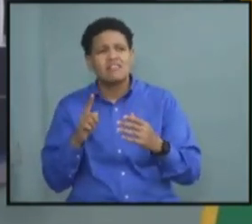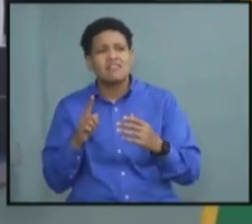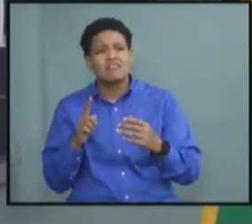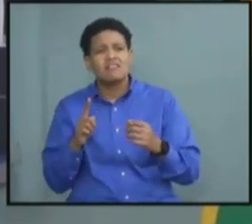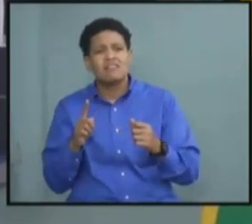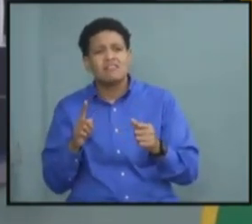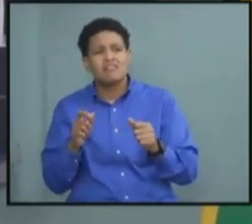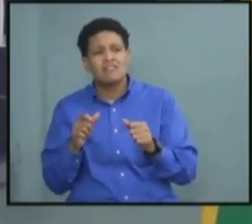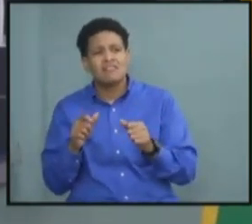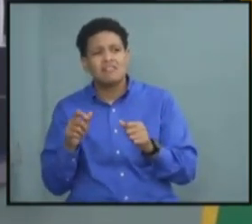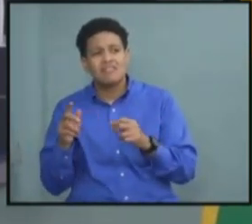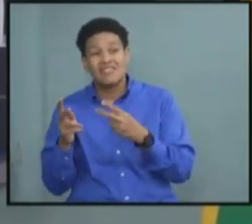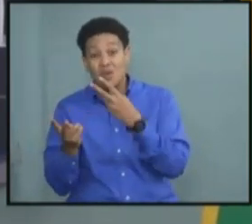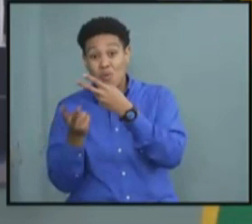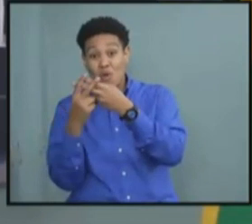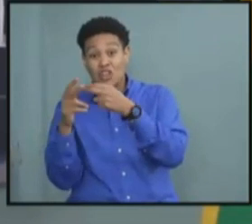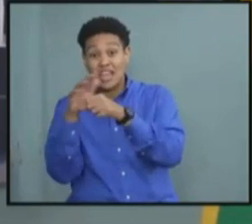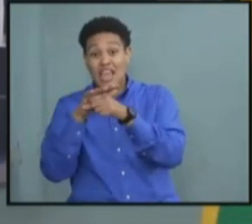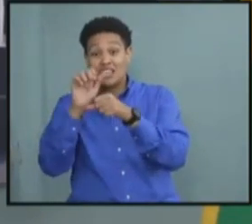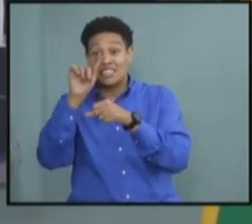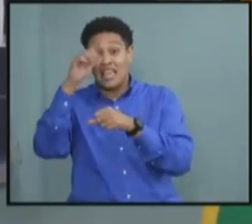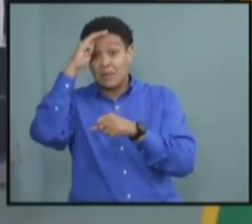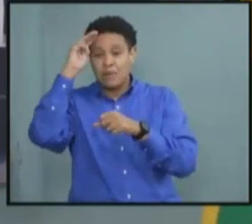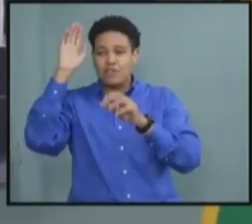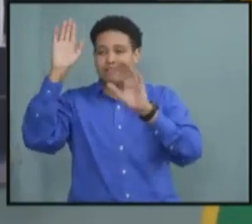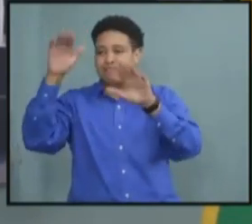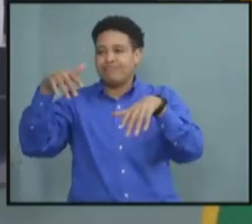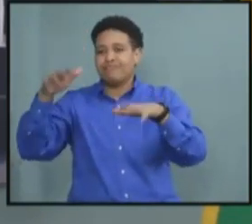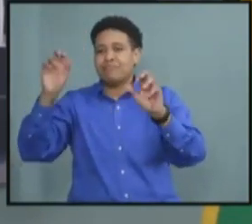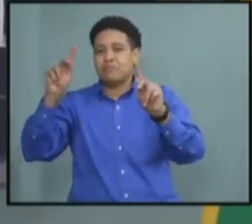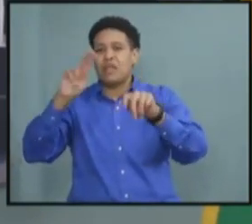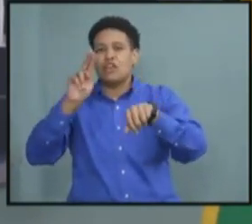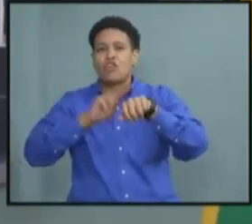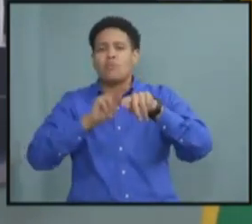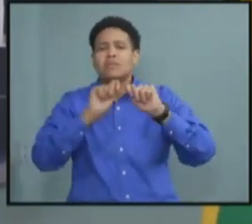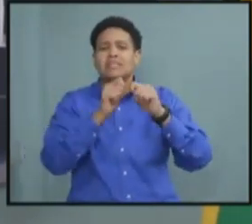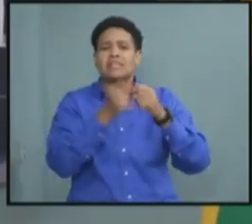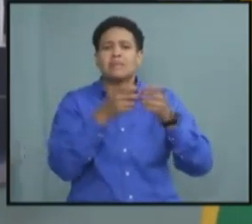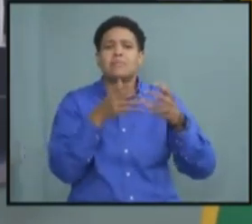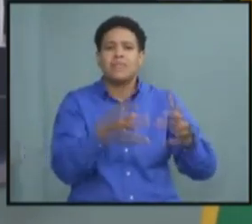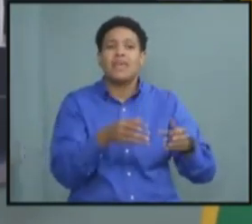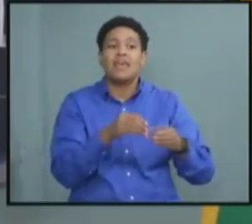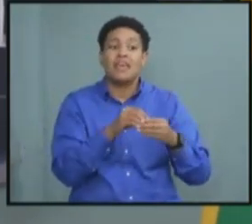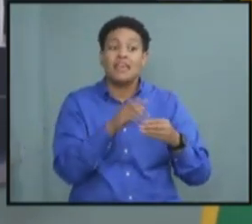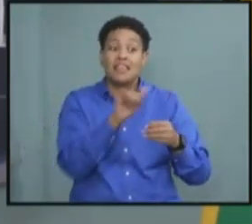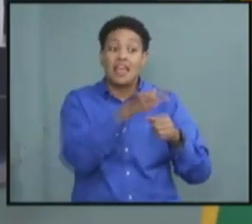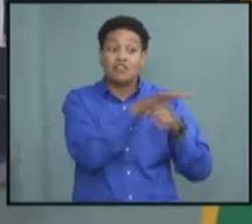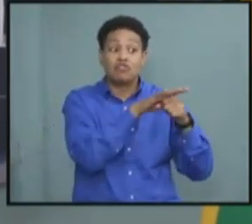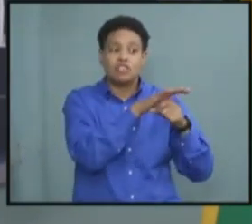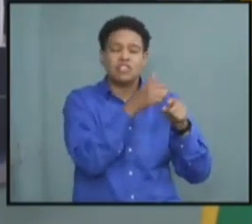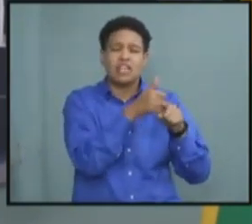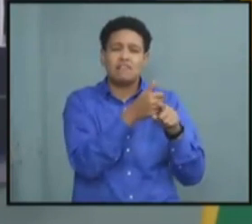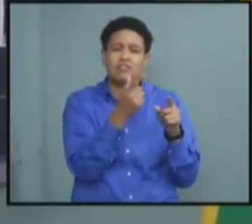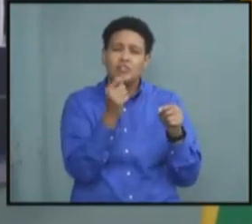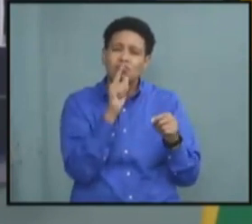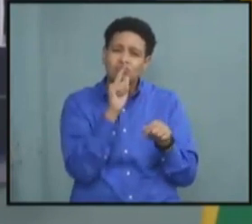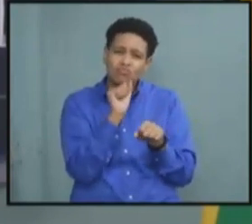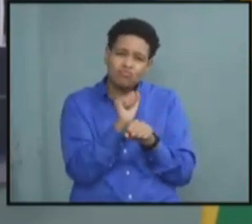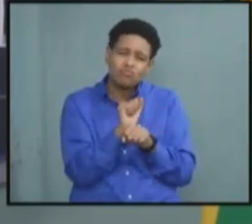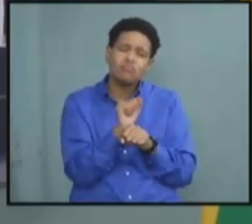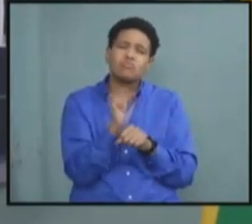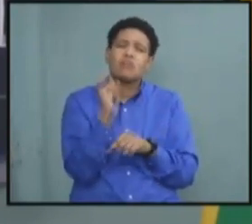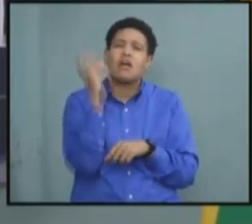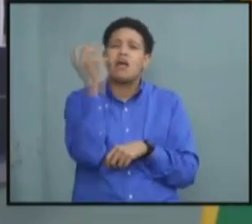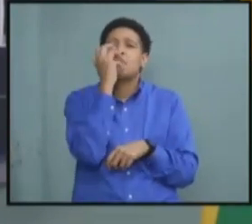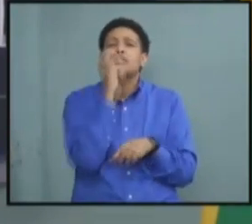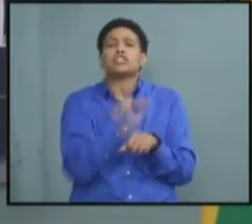a quarantine area, St. Mary, the team on the ground in that region have done a really amazing